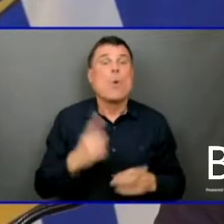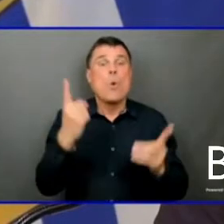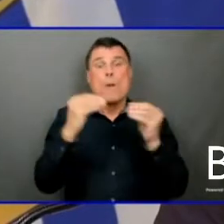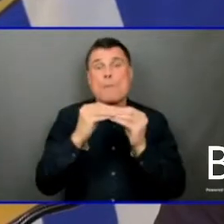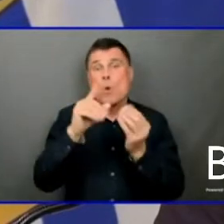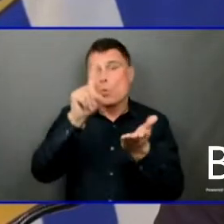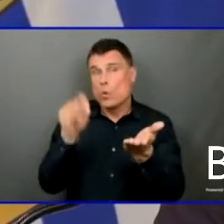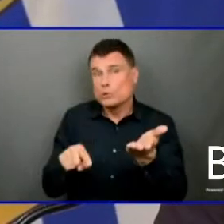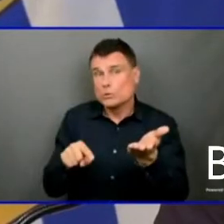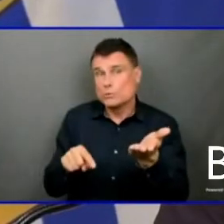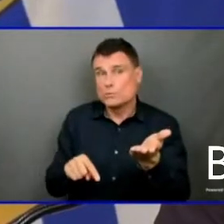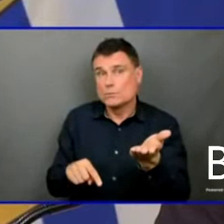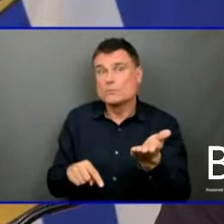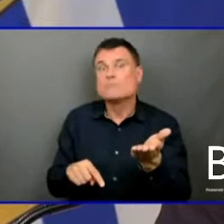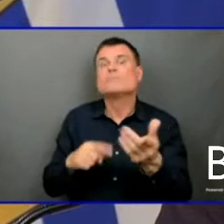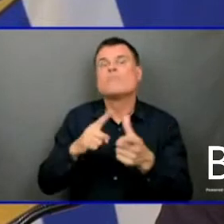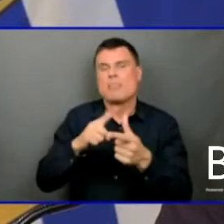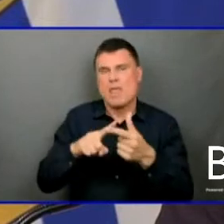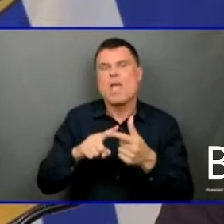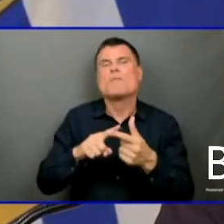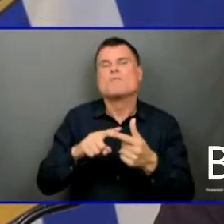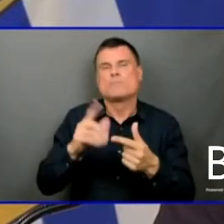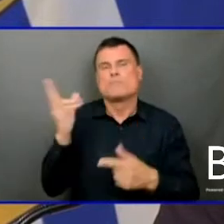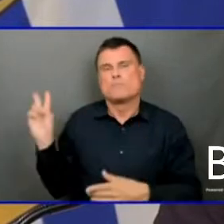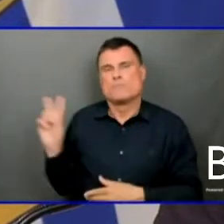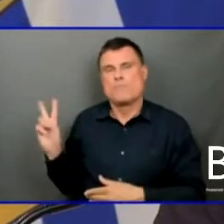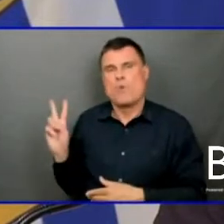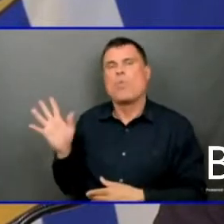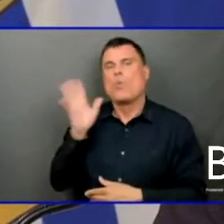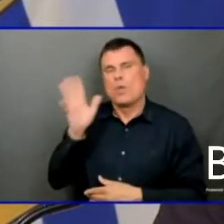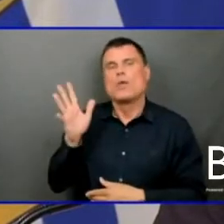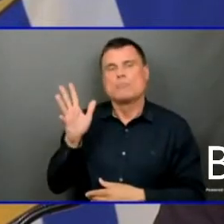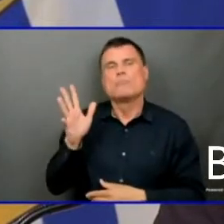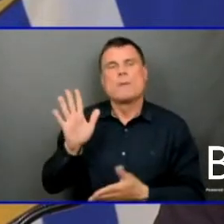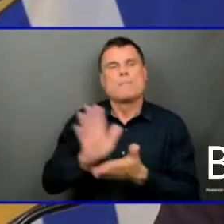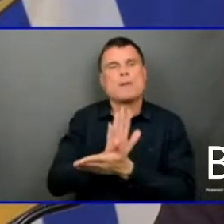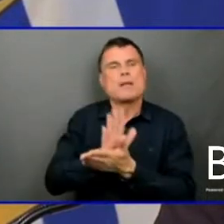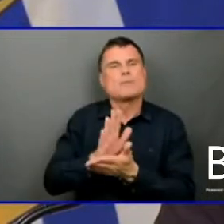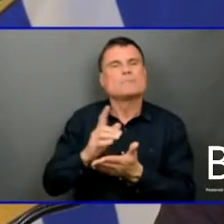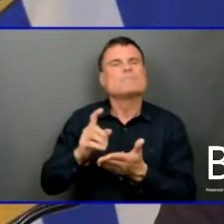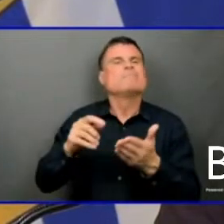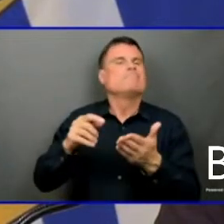latest information on cases, hospitalizations, and outbreaks, which you can find at